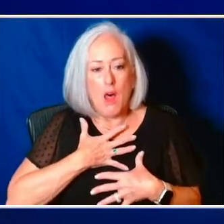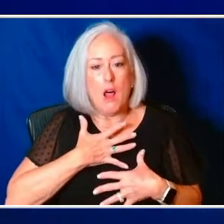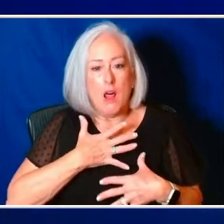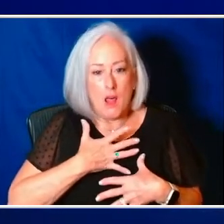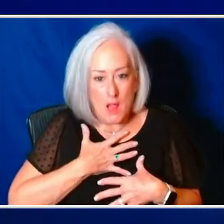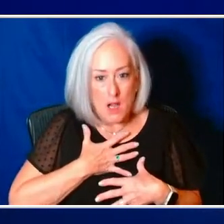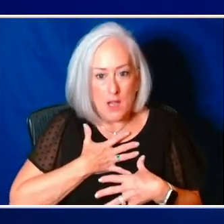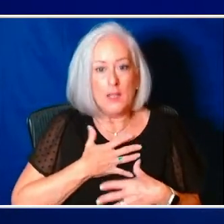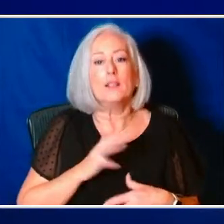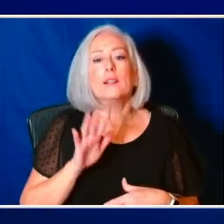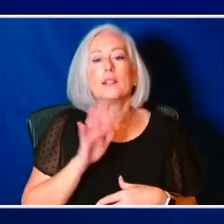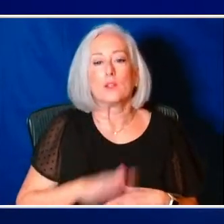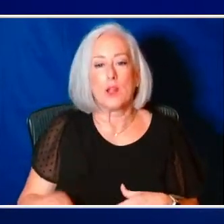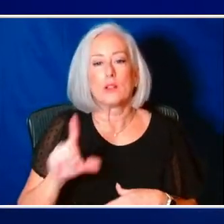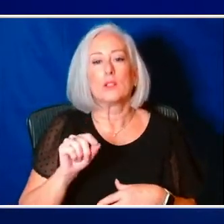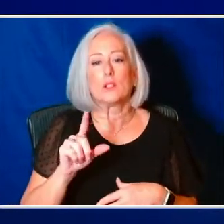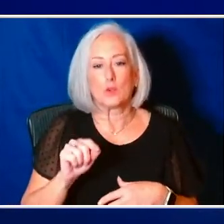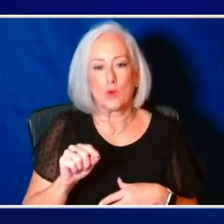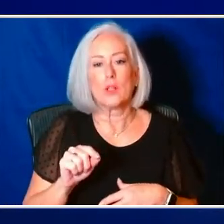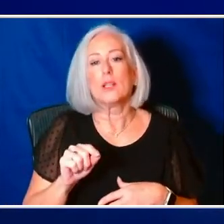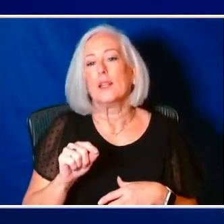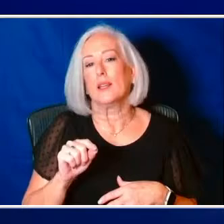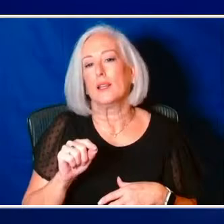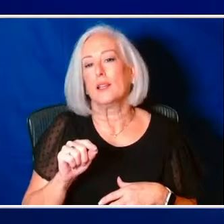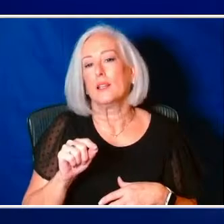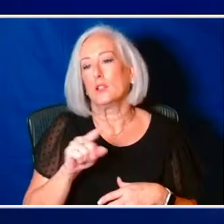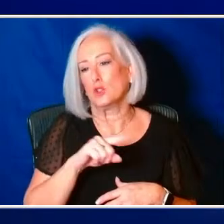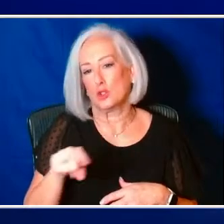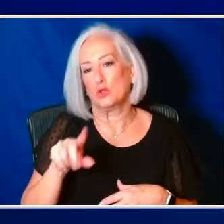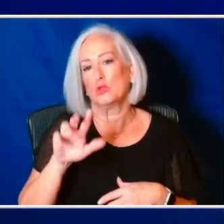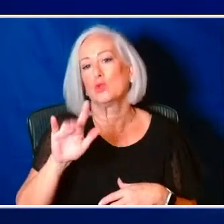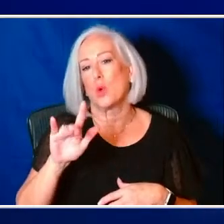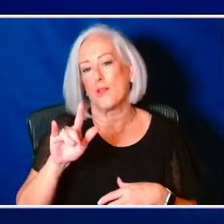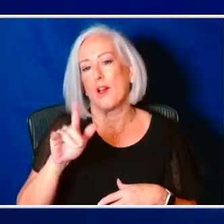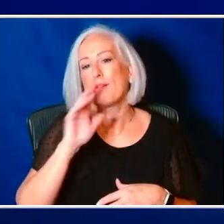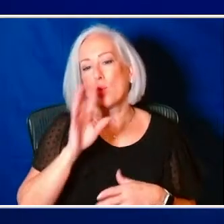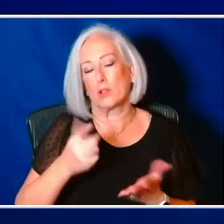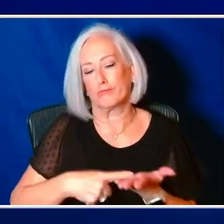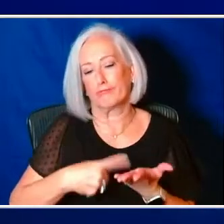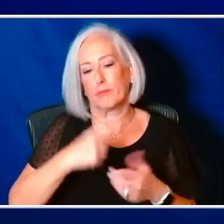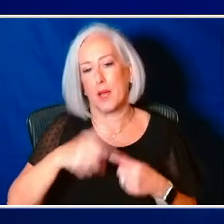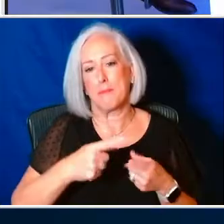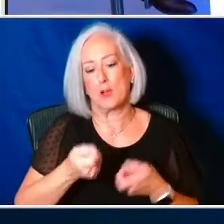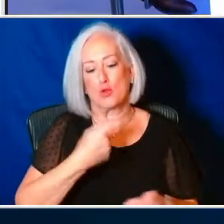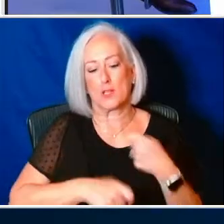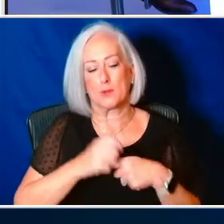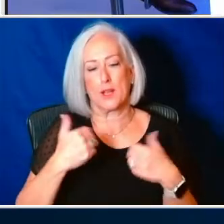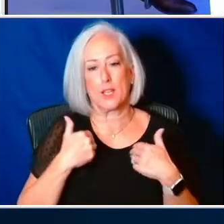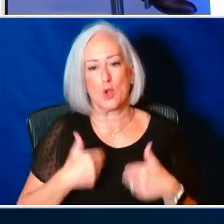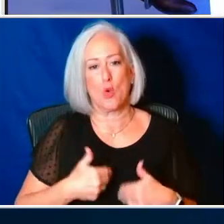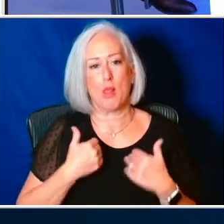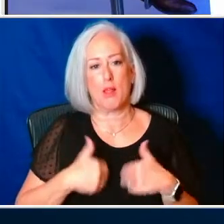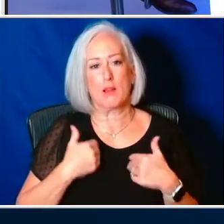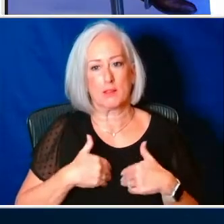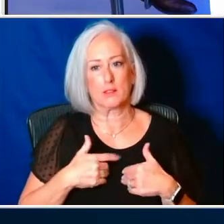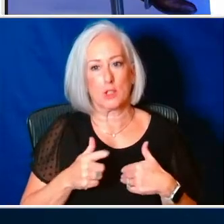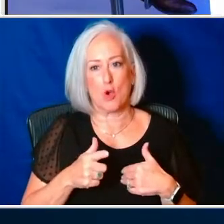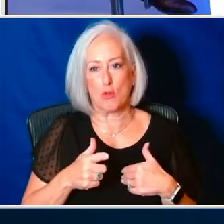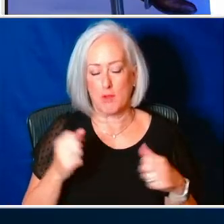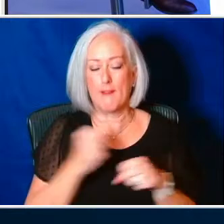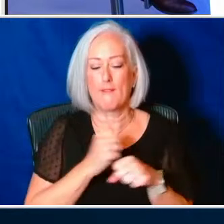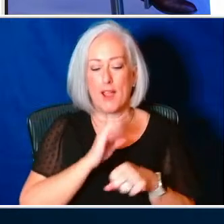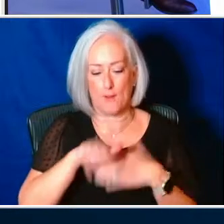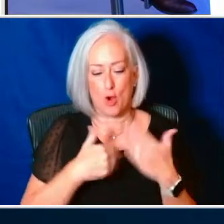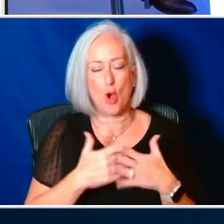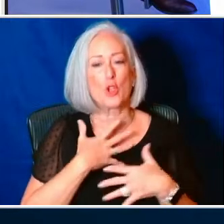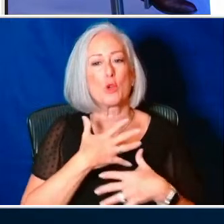we're going to start talking about transplant. So, I mean, you really, fight for every breath you've got, Jess. So I'm going to wrap up with this.